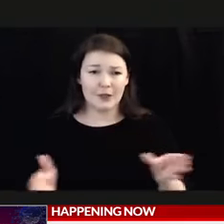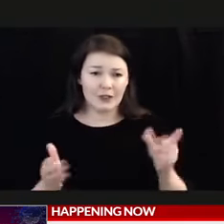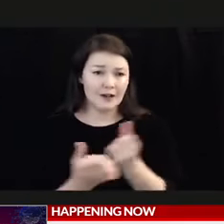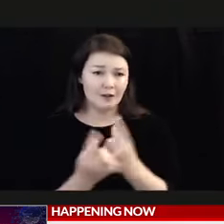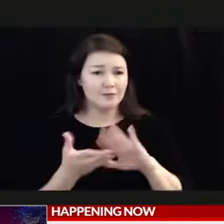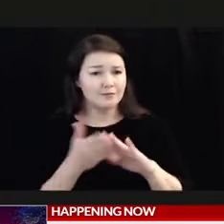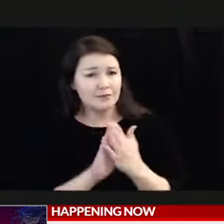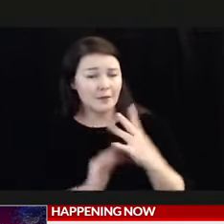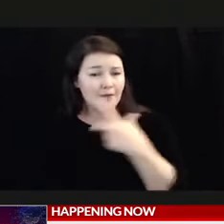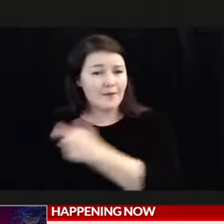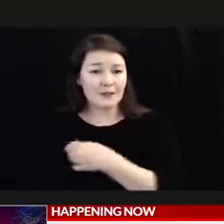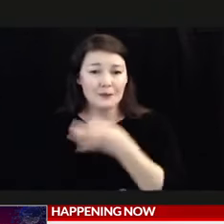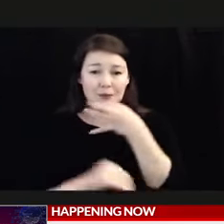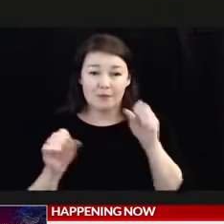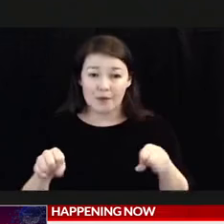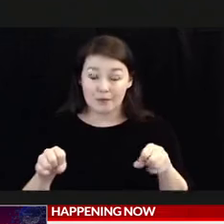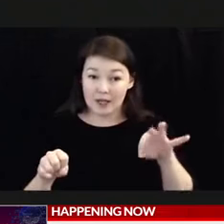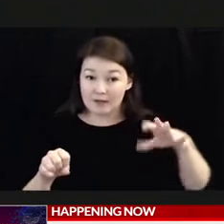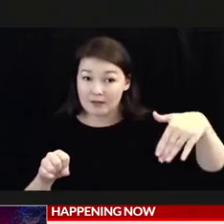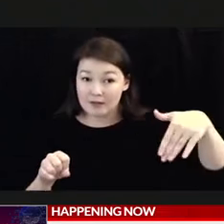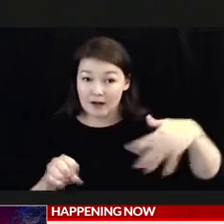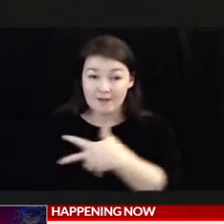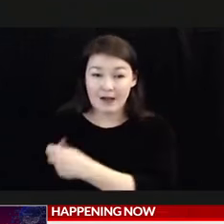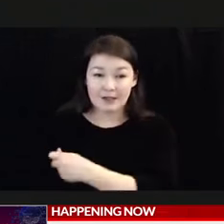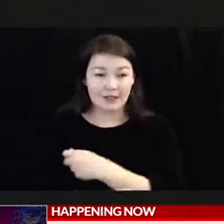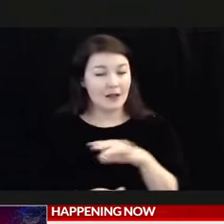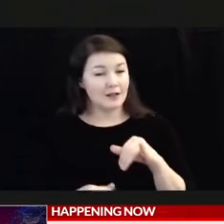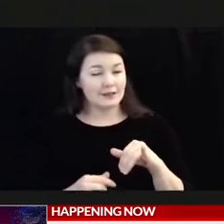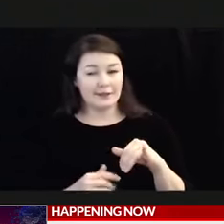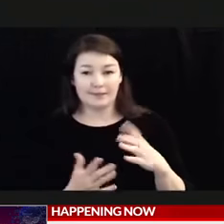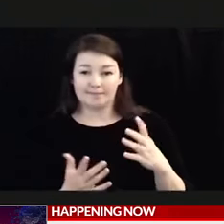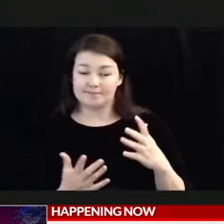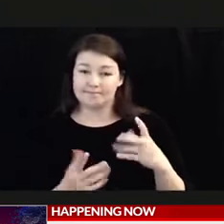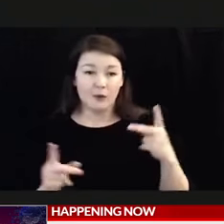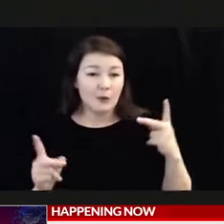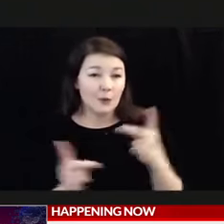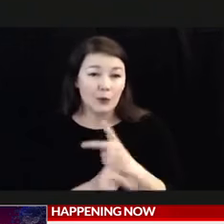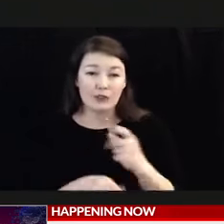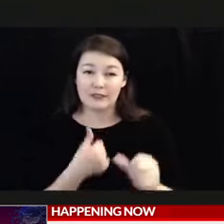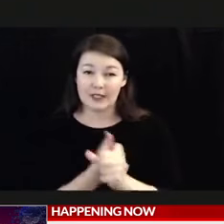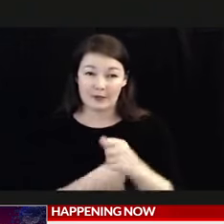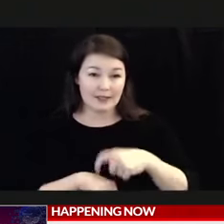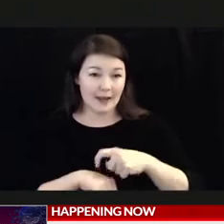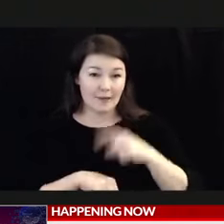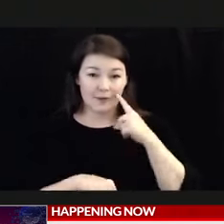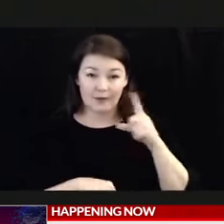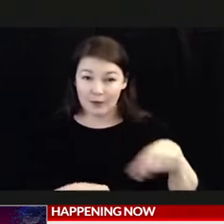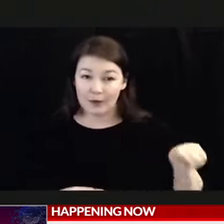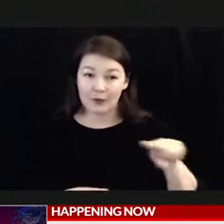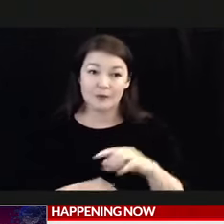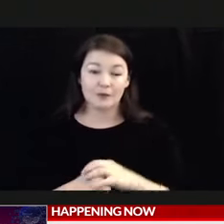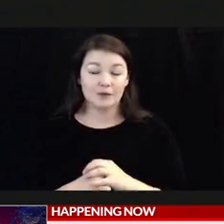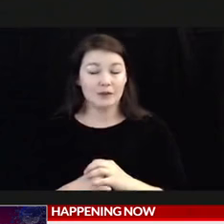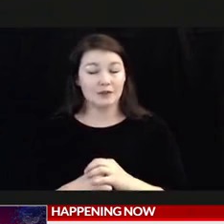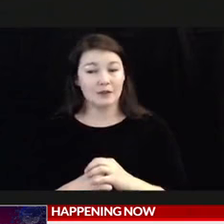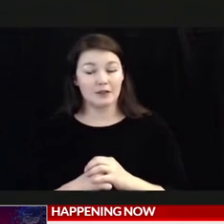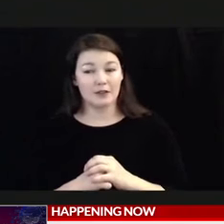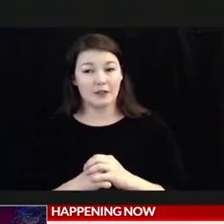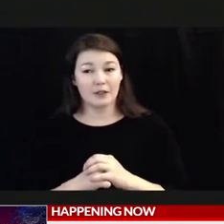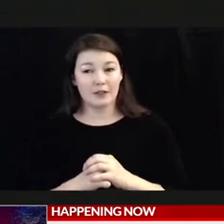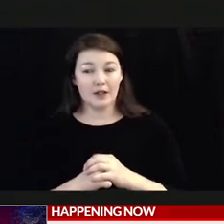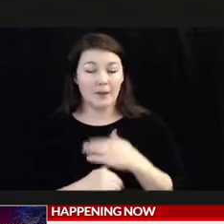and foremost. And then if you're not vaccinated, this is the most dangerous time in the entire pandemic for you. And so please